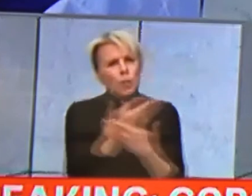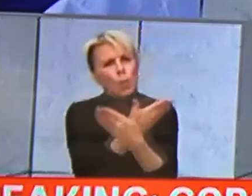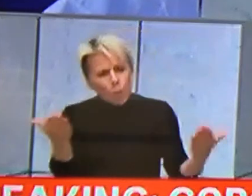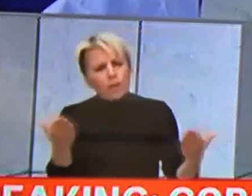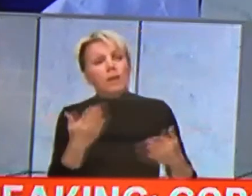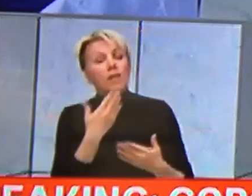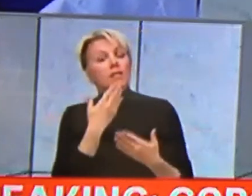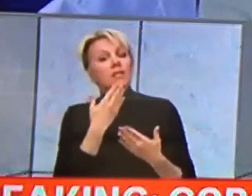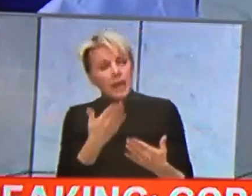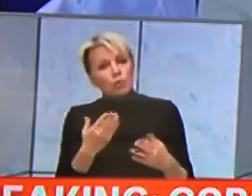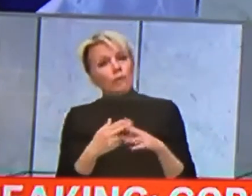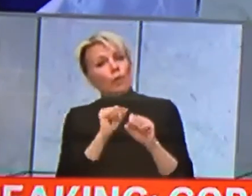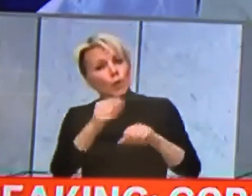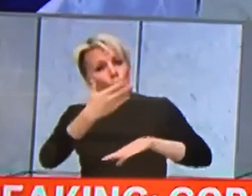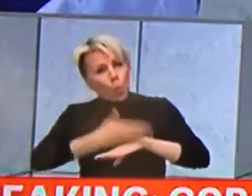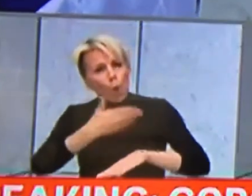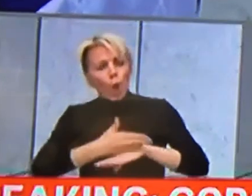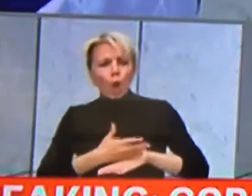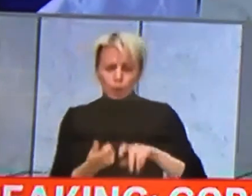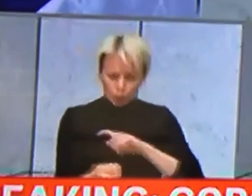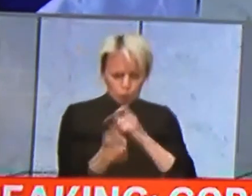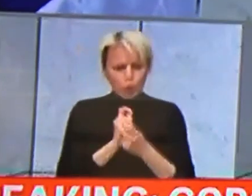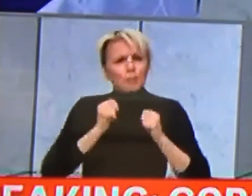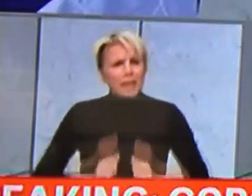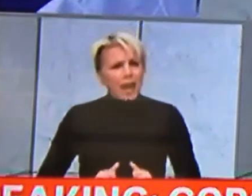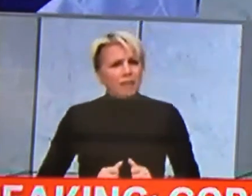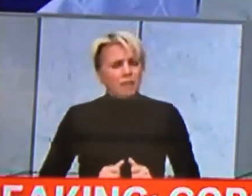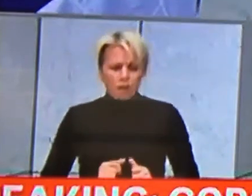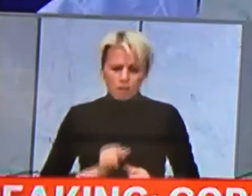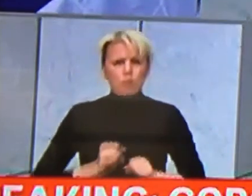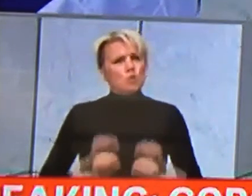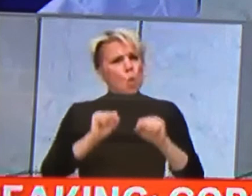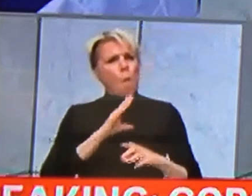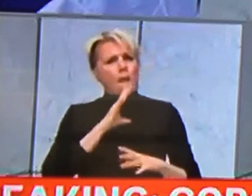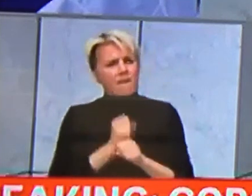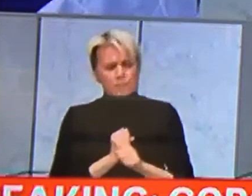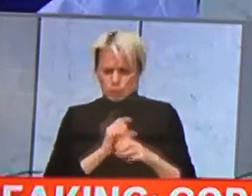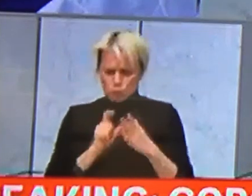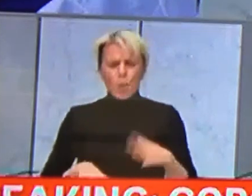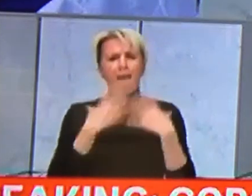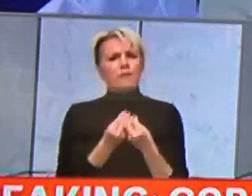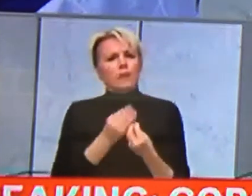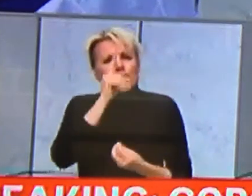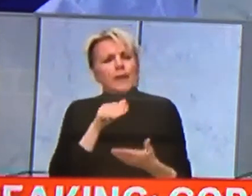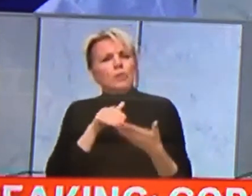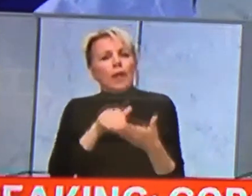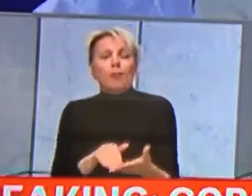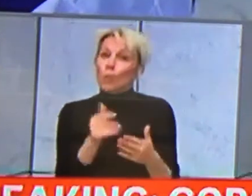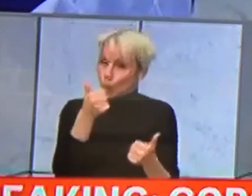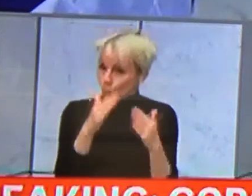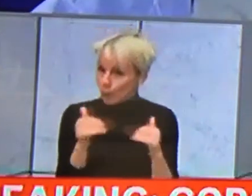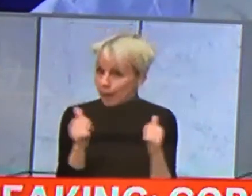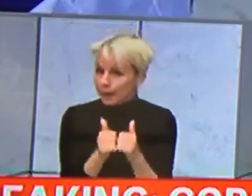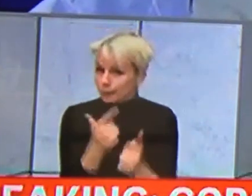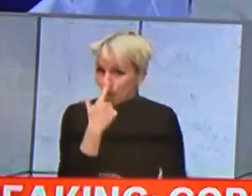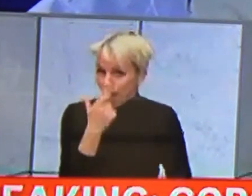Thank you for what you've done. We will continue to do everything within our power to support you. This weekend, I hope you have a good one.